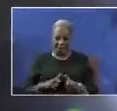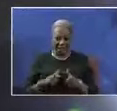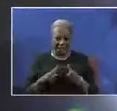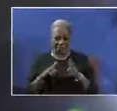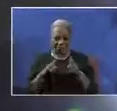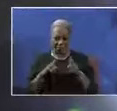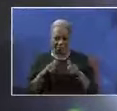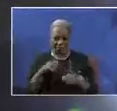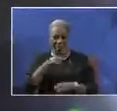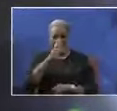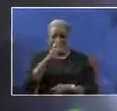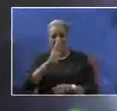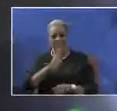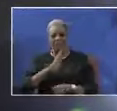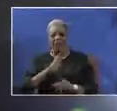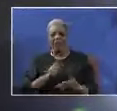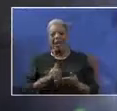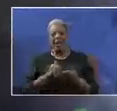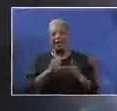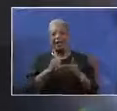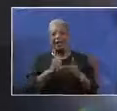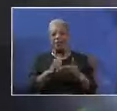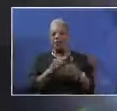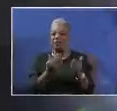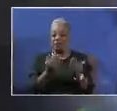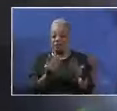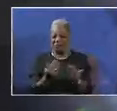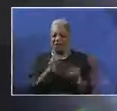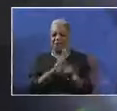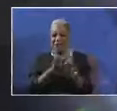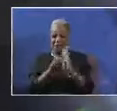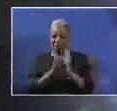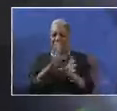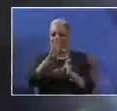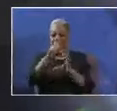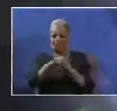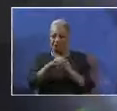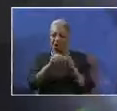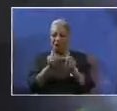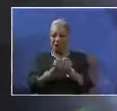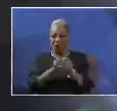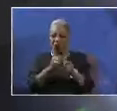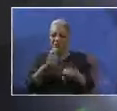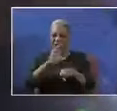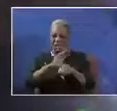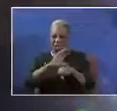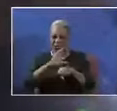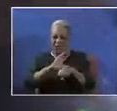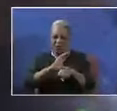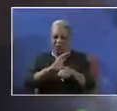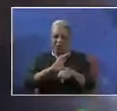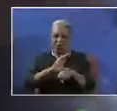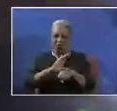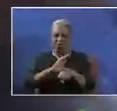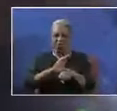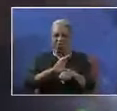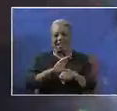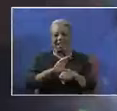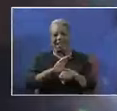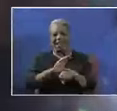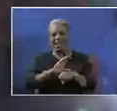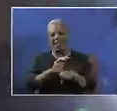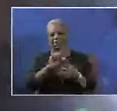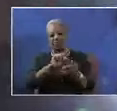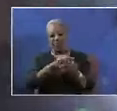going to keep on making it. So right now, come on, become a part of the church. Give your life to Jesus Christ. The praise team is going to sing right now. I'll be back in a moment. God